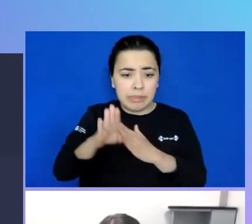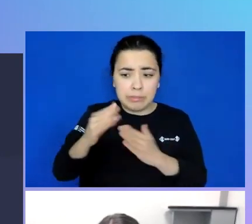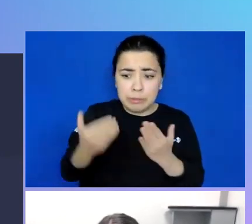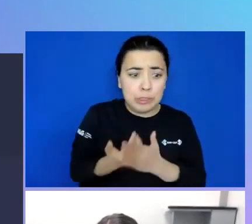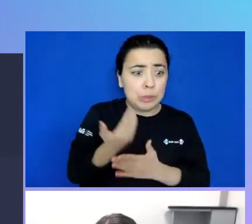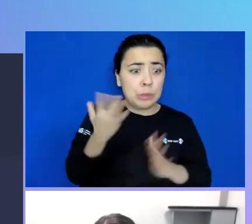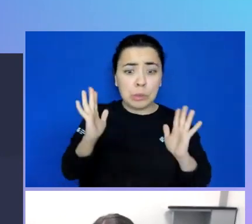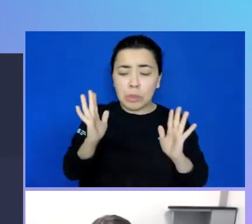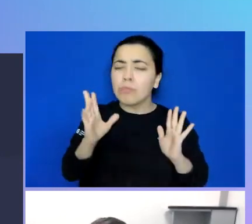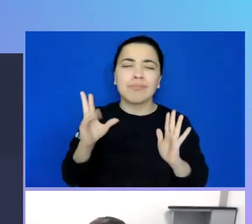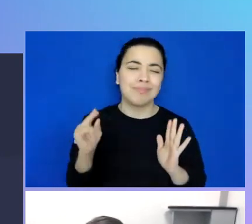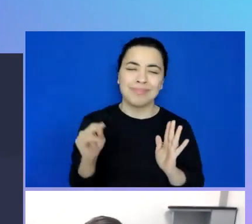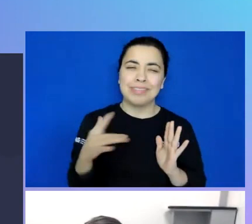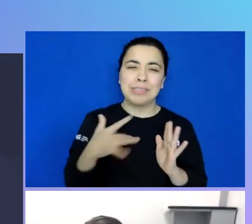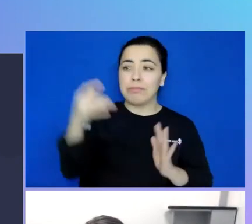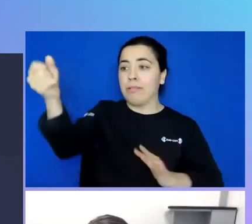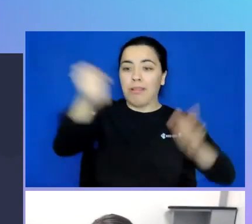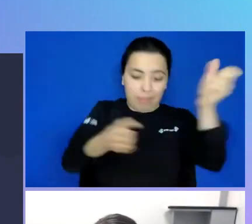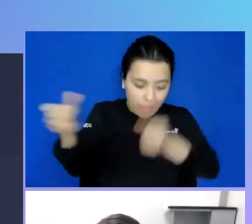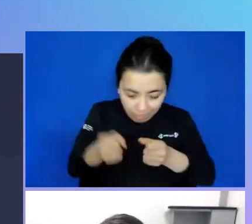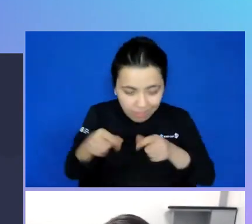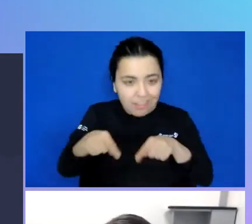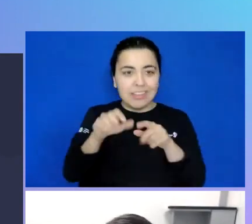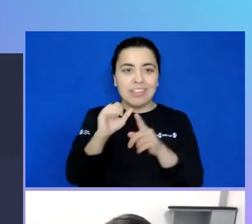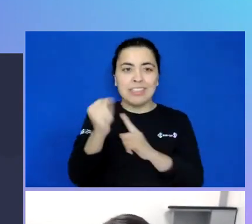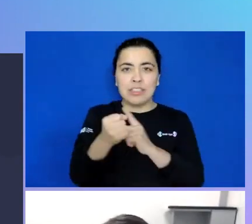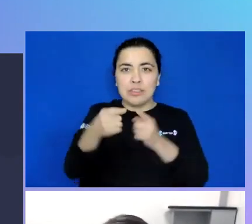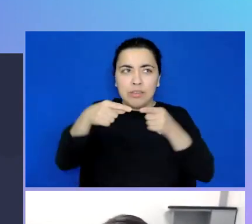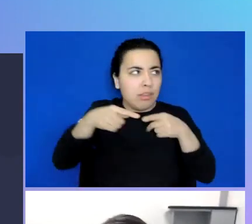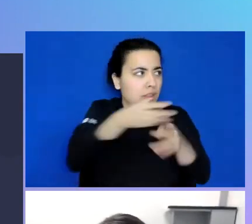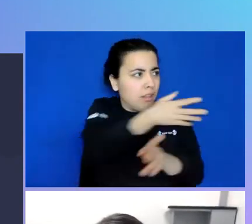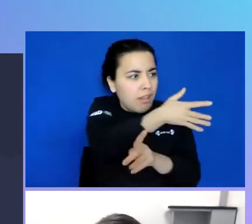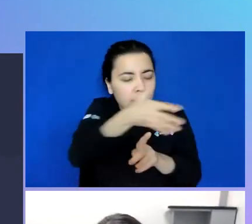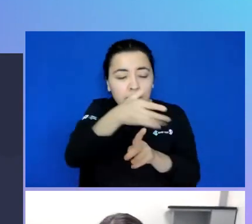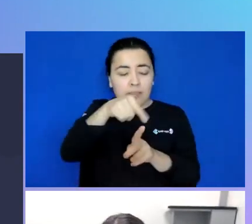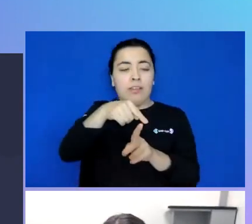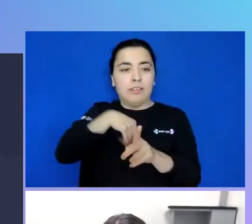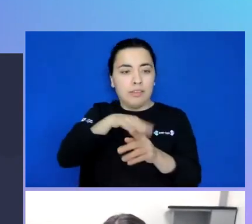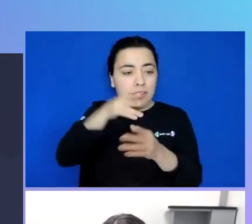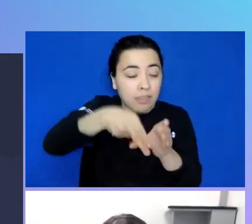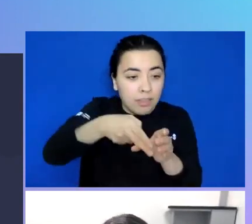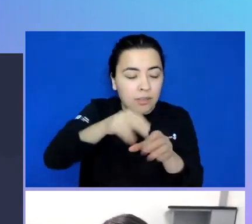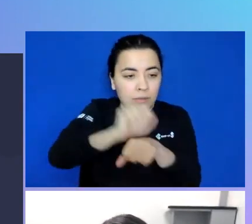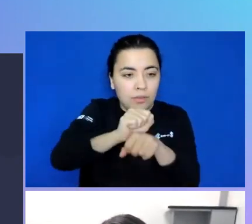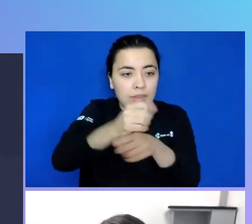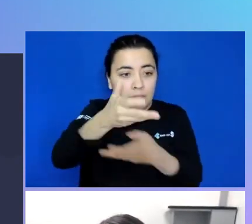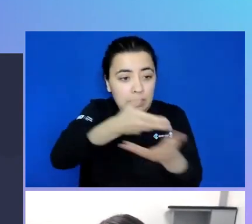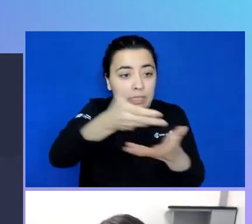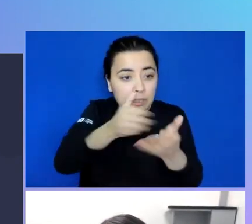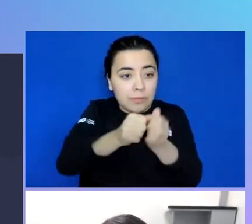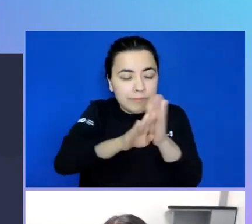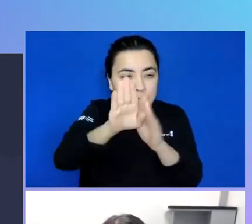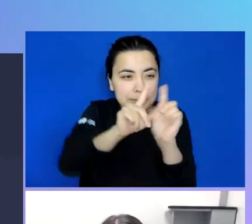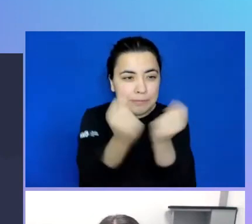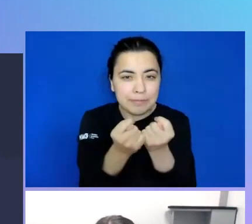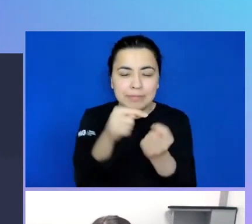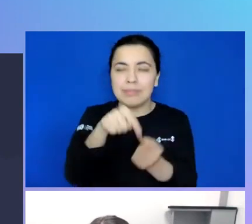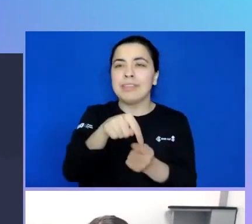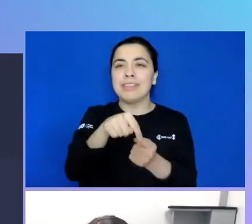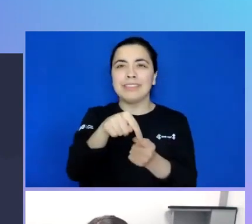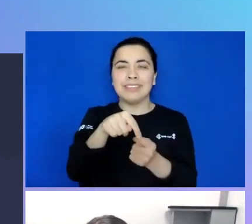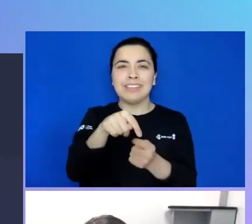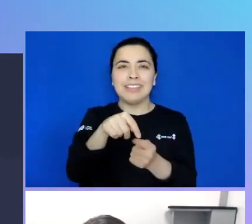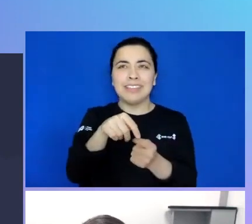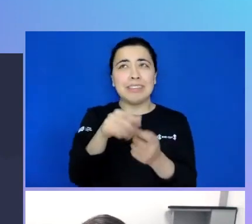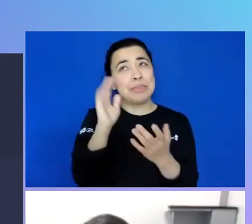almost always seem to get dropped into the middle of situations when working with development teams. It seems to me